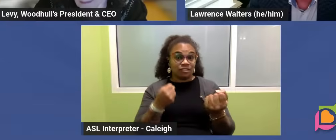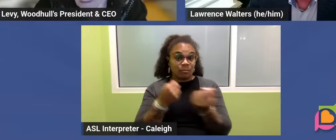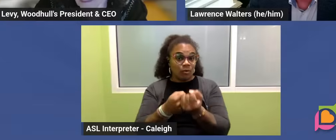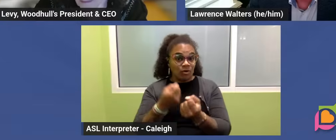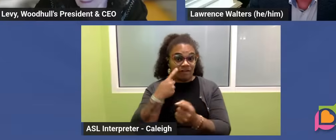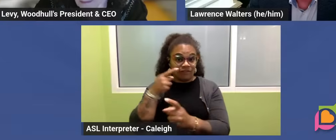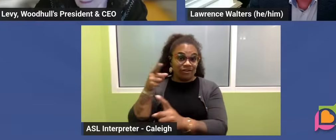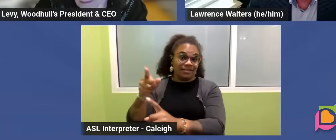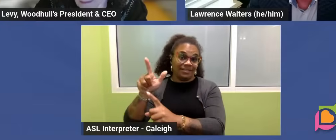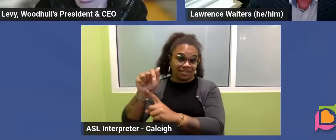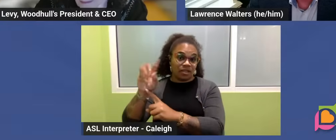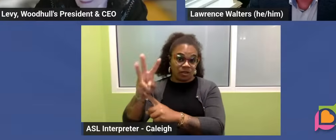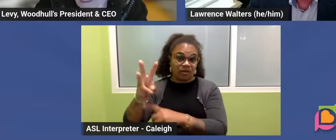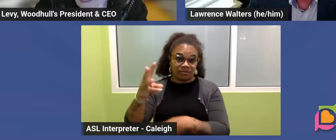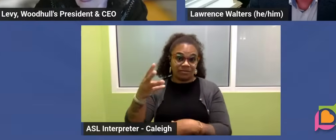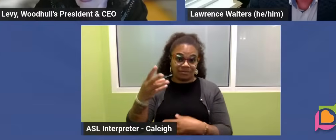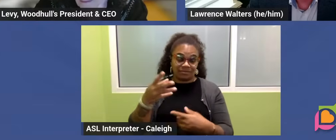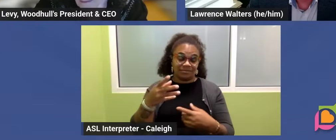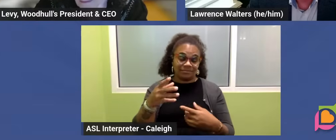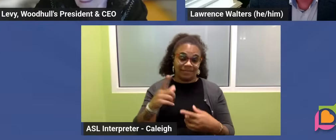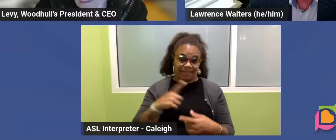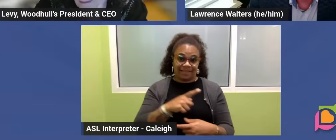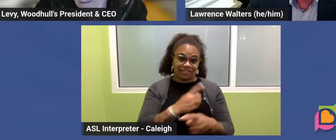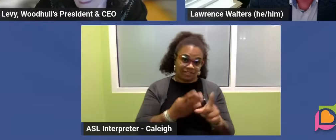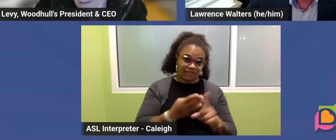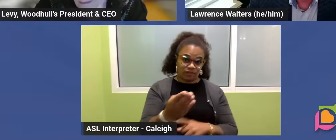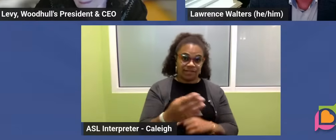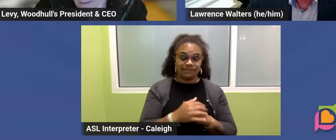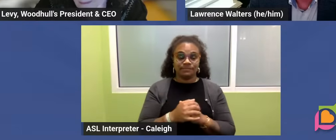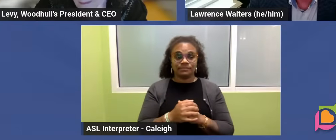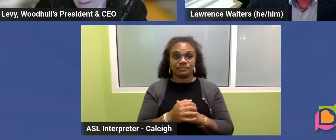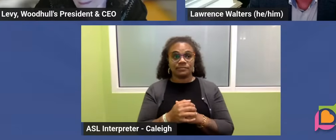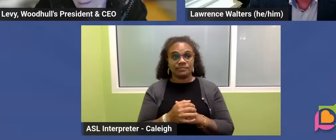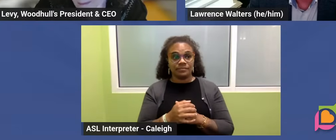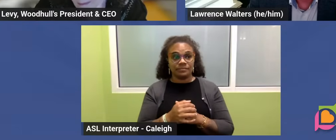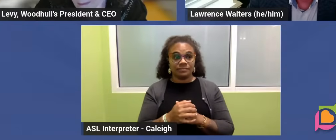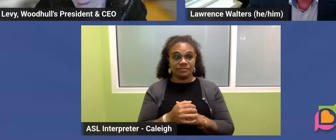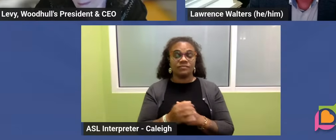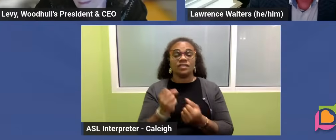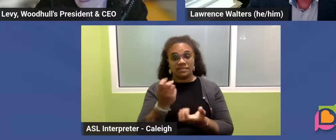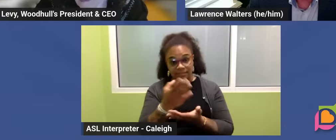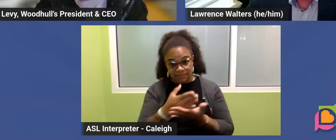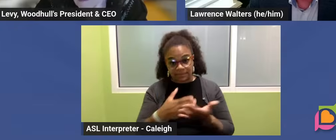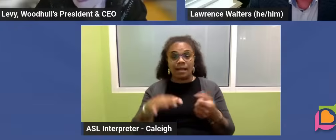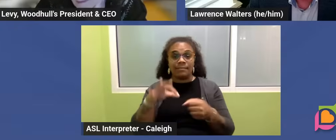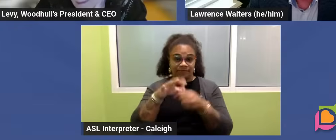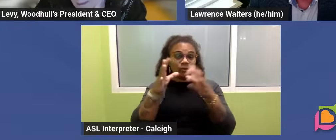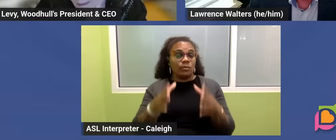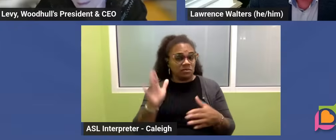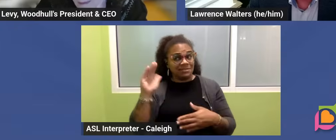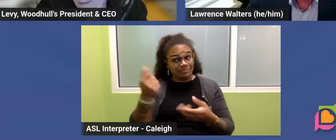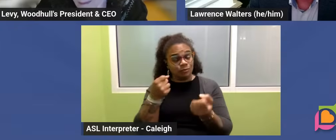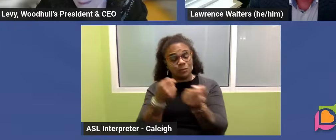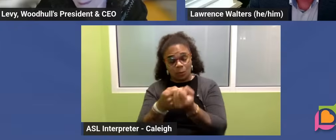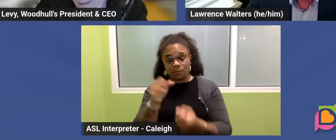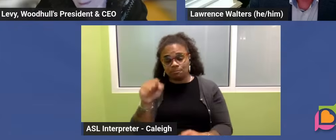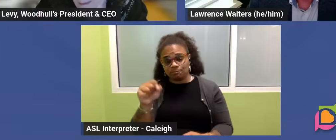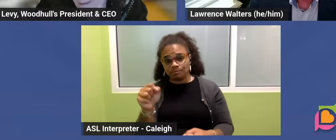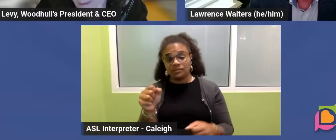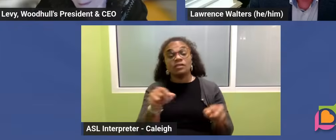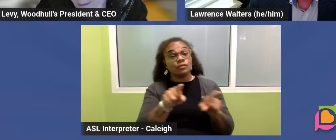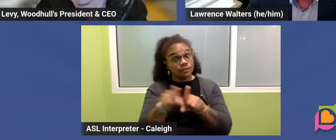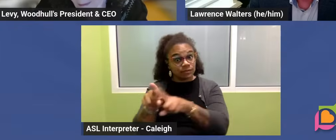in the legislative arena and by some factions of voters. there has also been